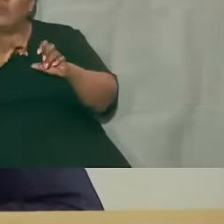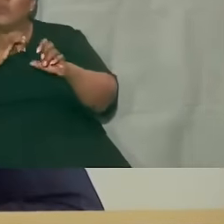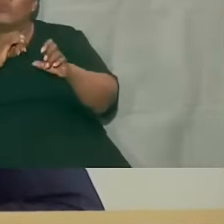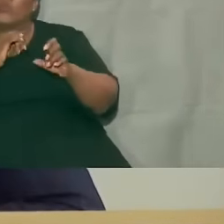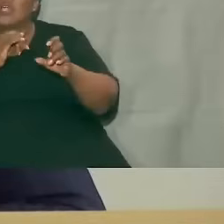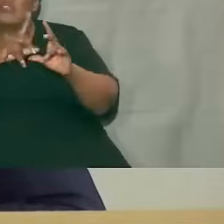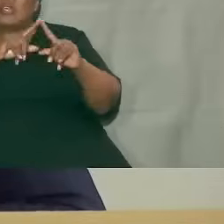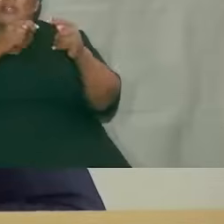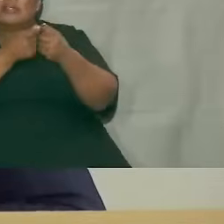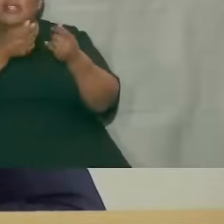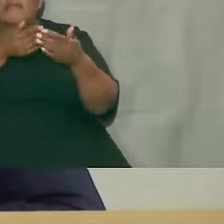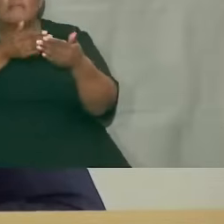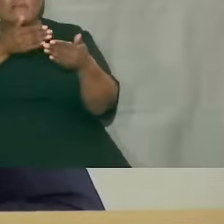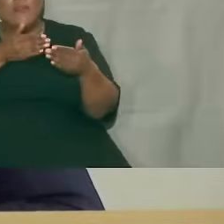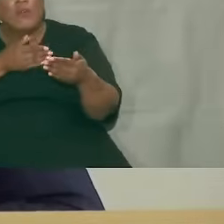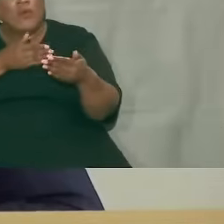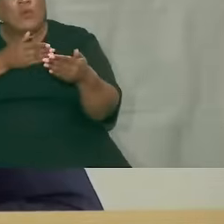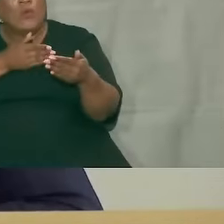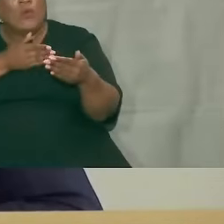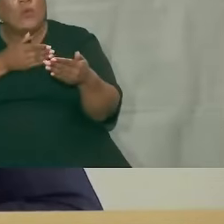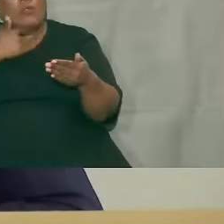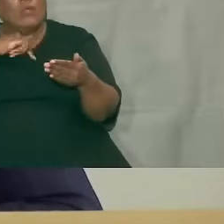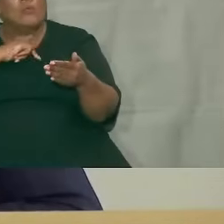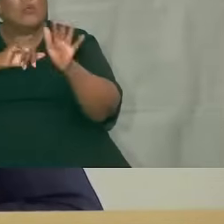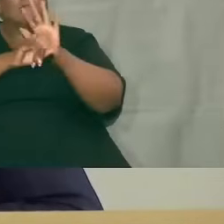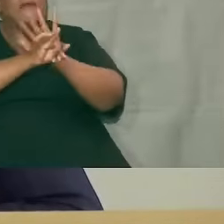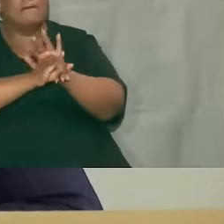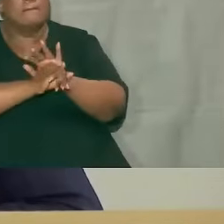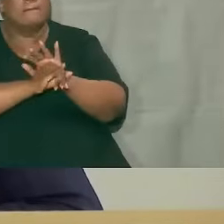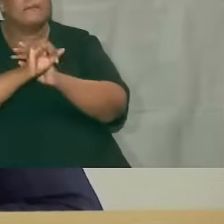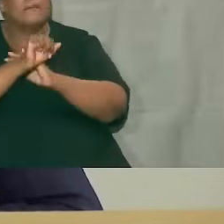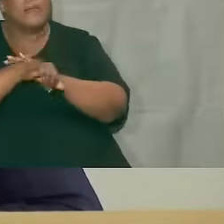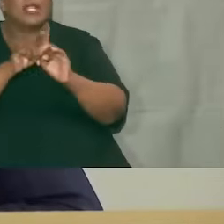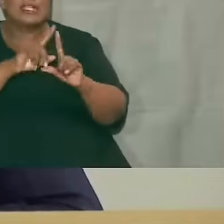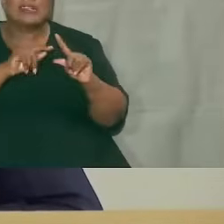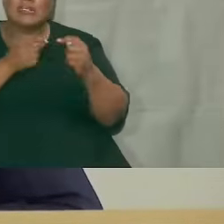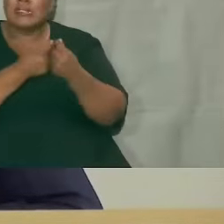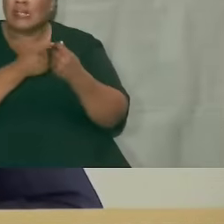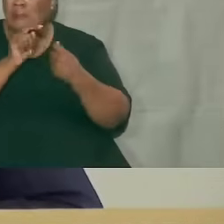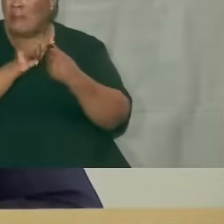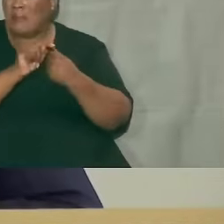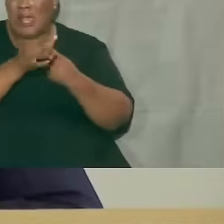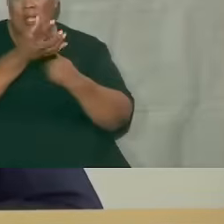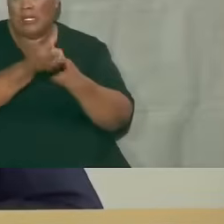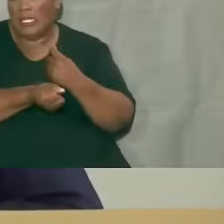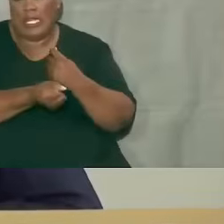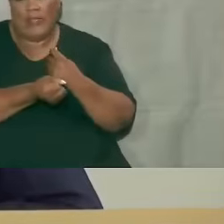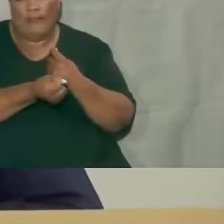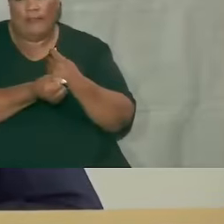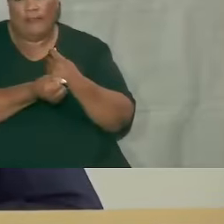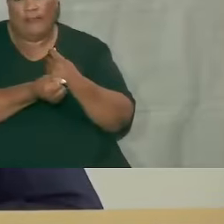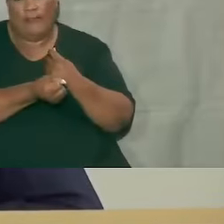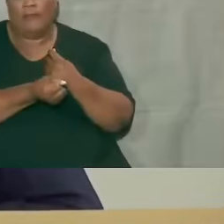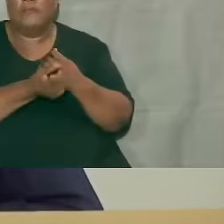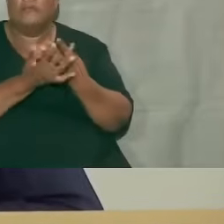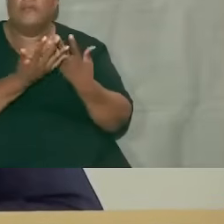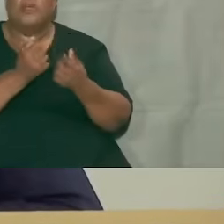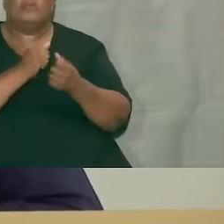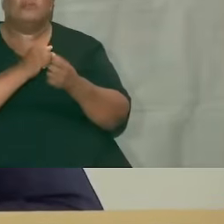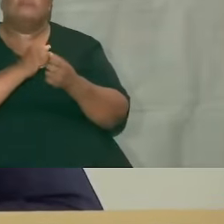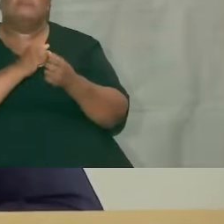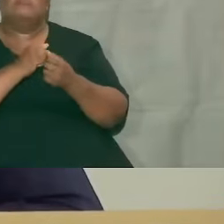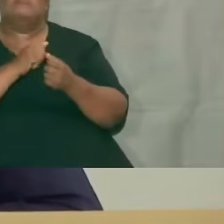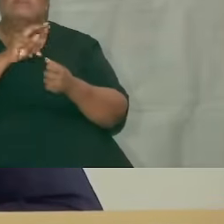And that's when we pick up that, yes, the team didn't have a prosecutorial strategy